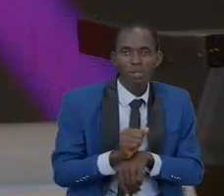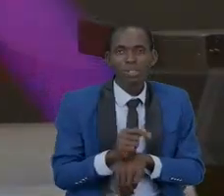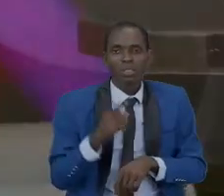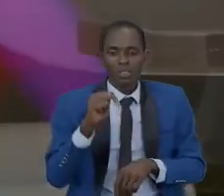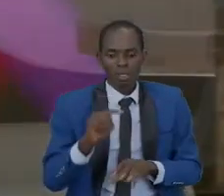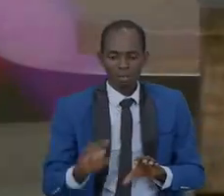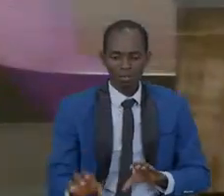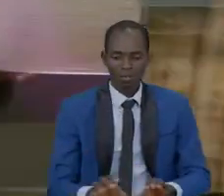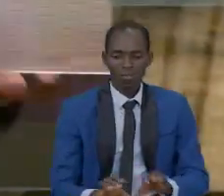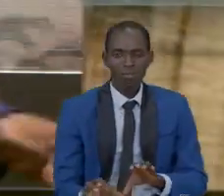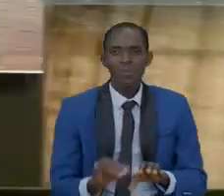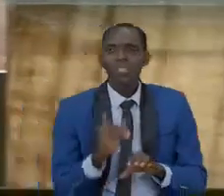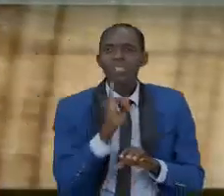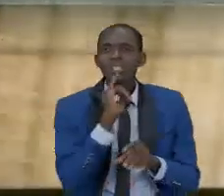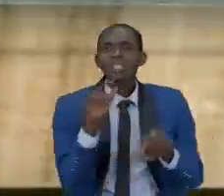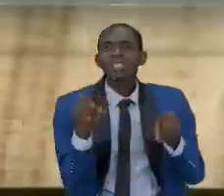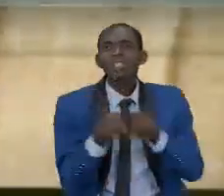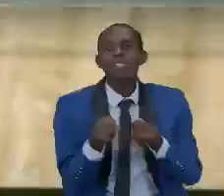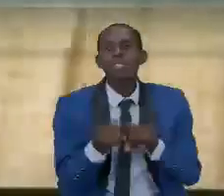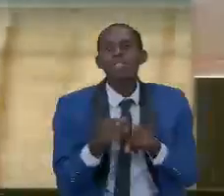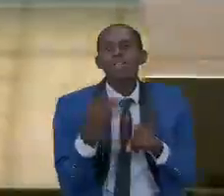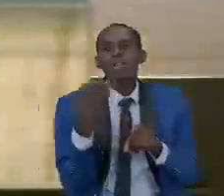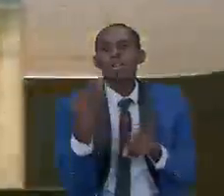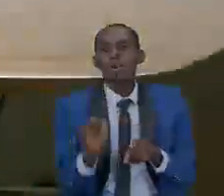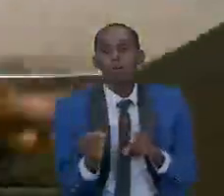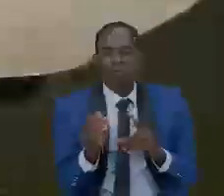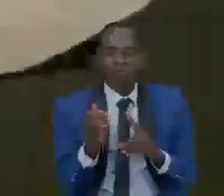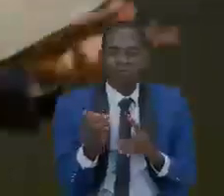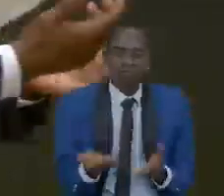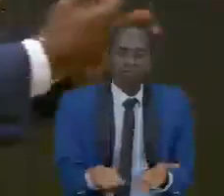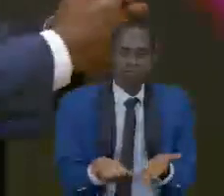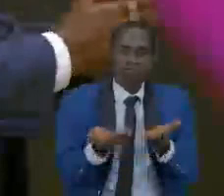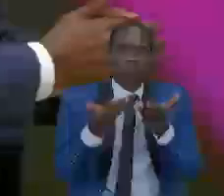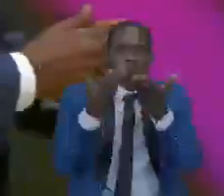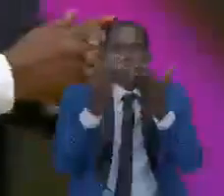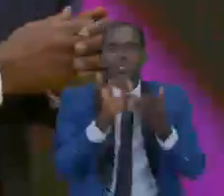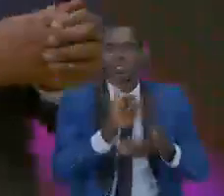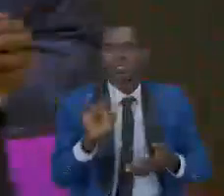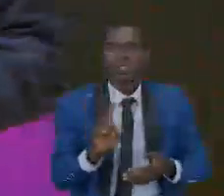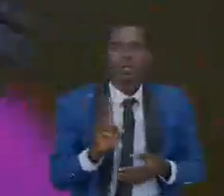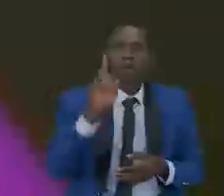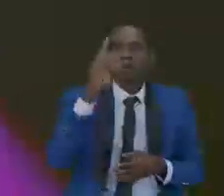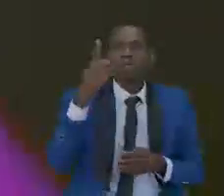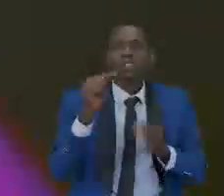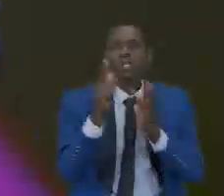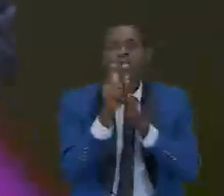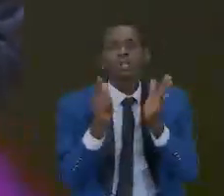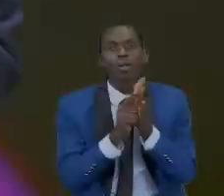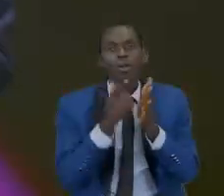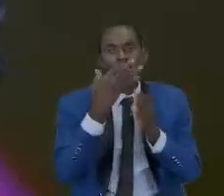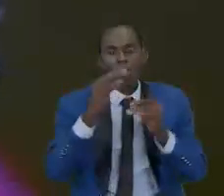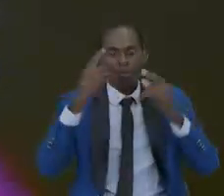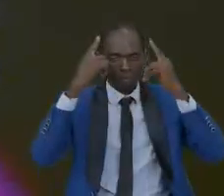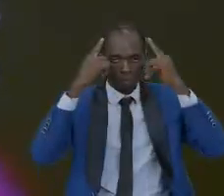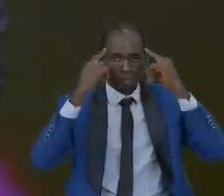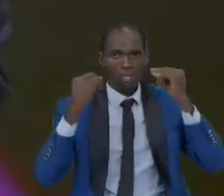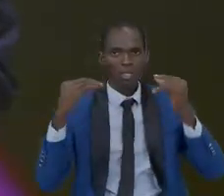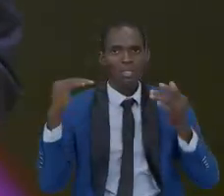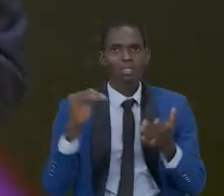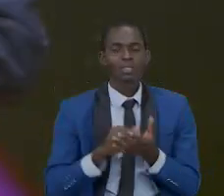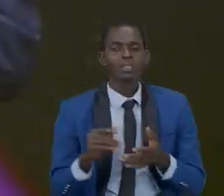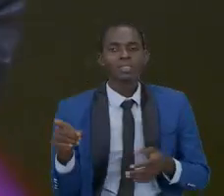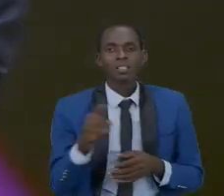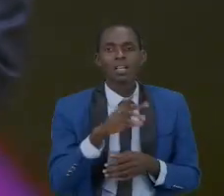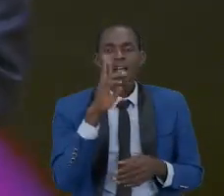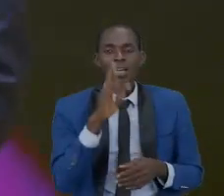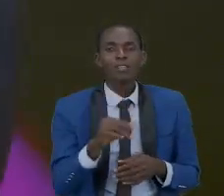activity is like upholding and racing up the law opposes again they are not